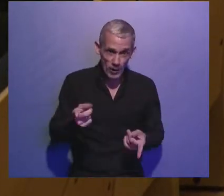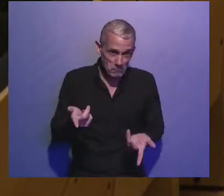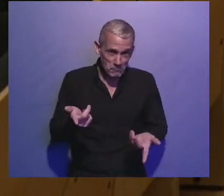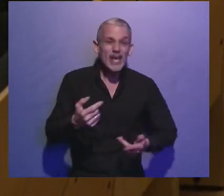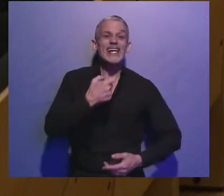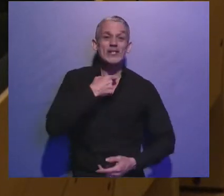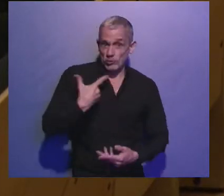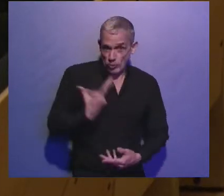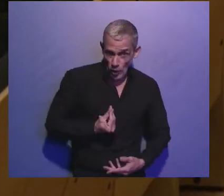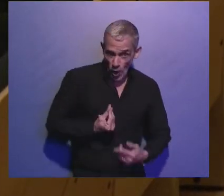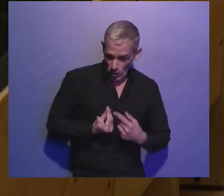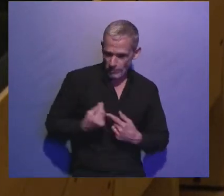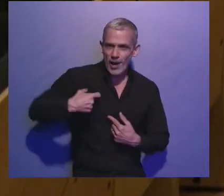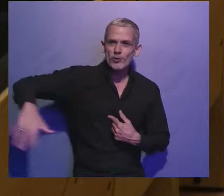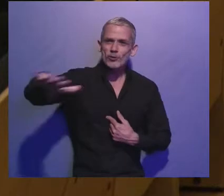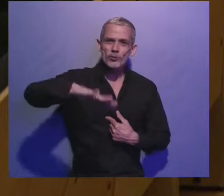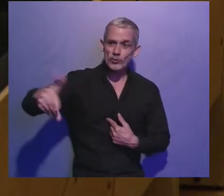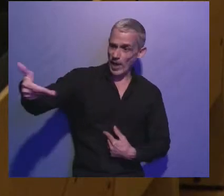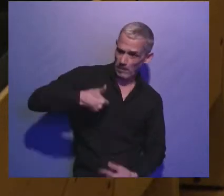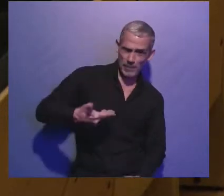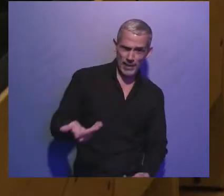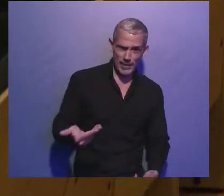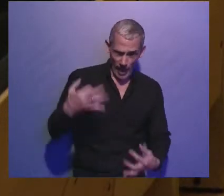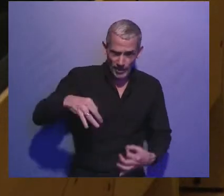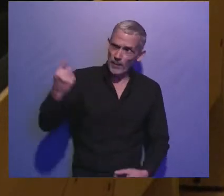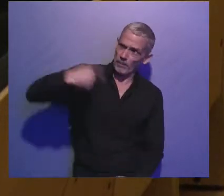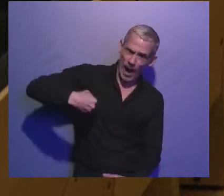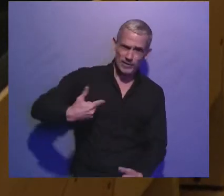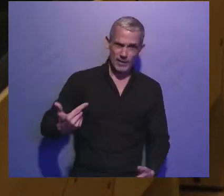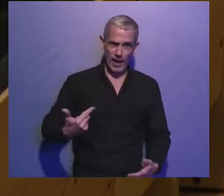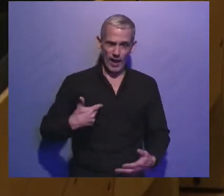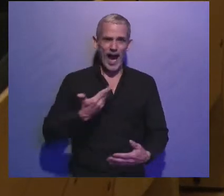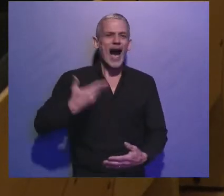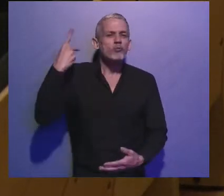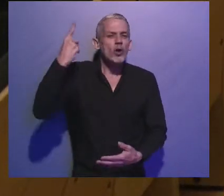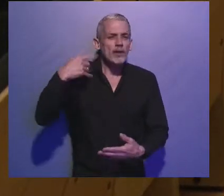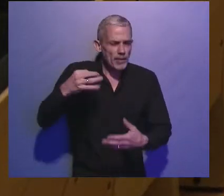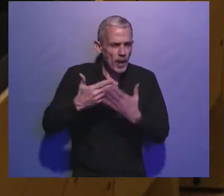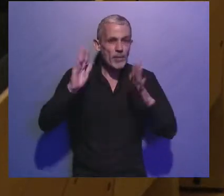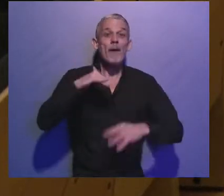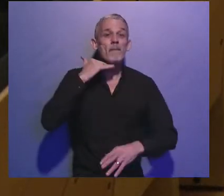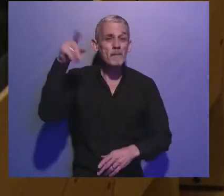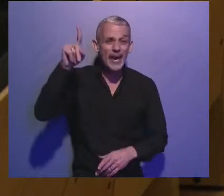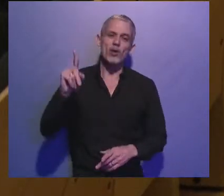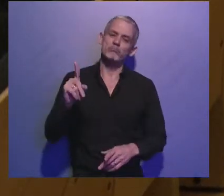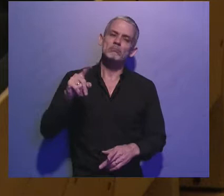of open government, not just from the political will, but that the society can